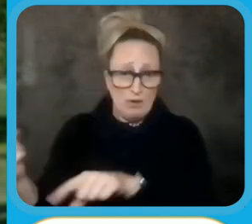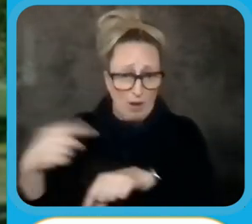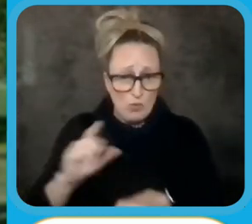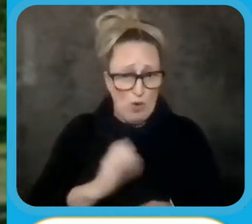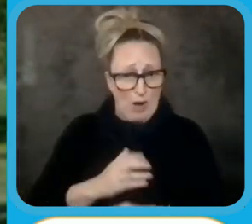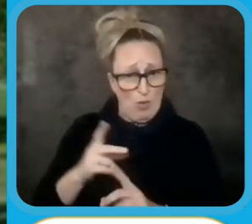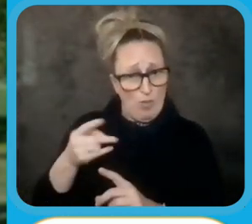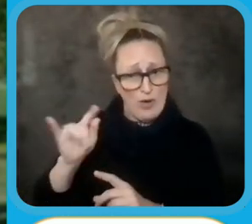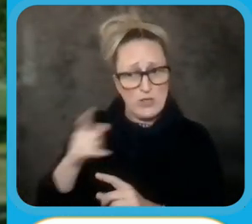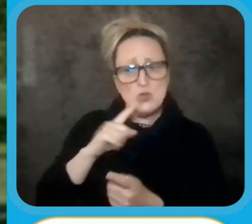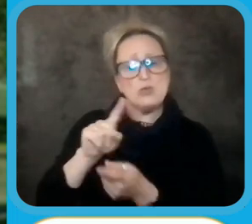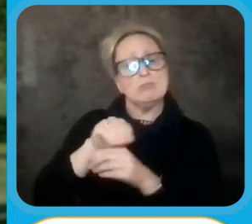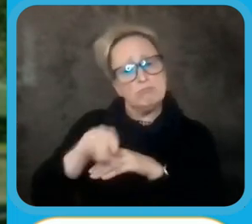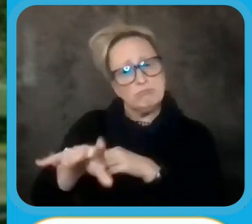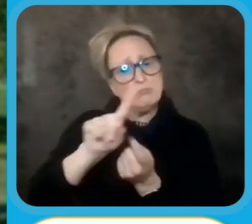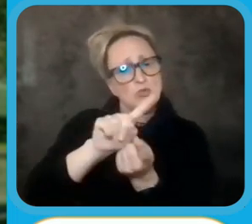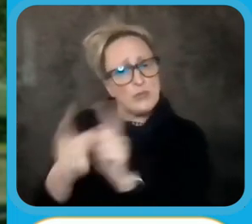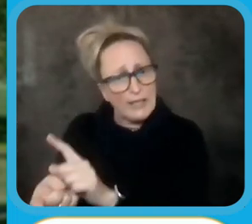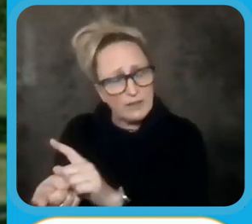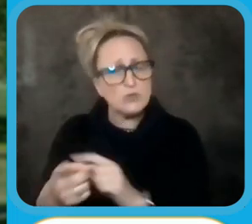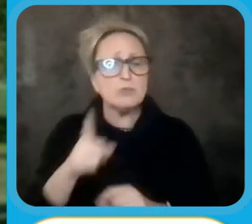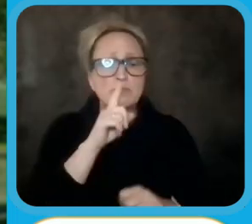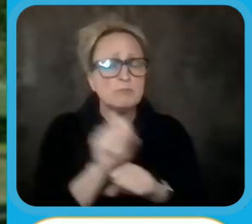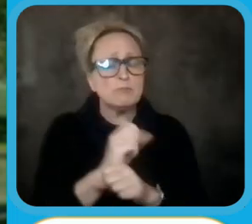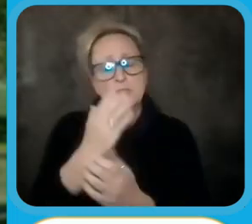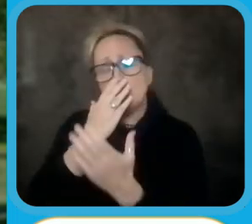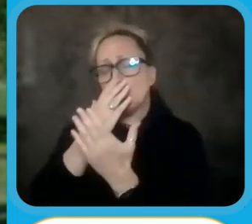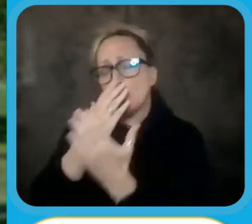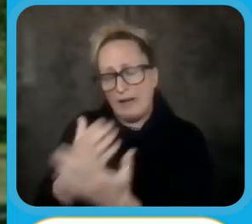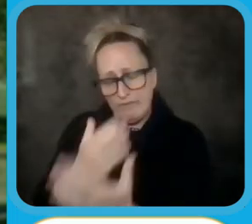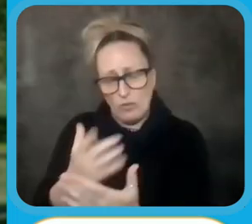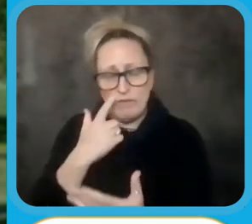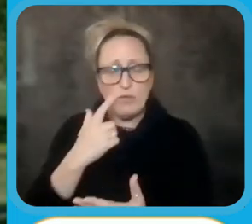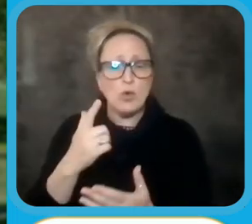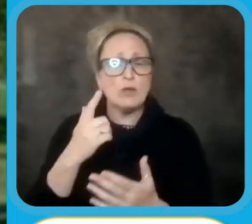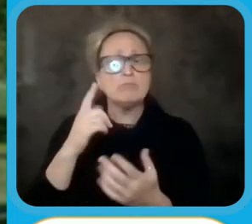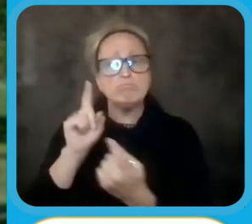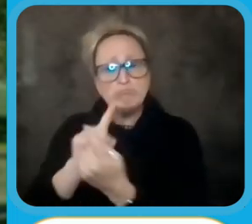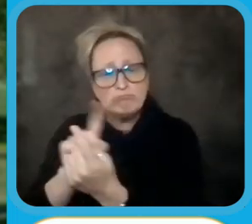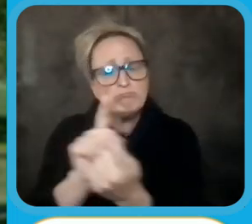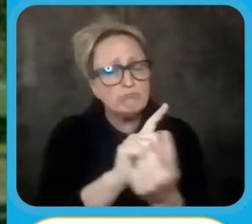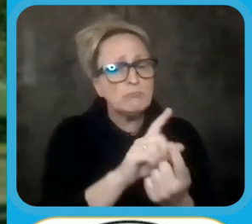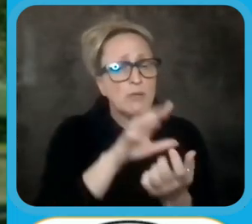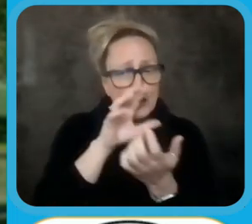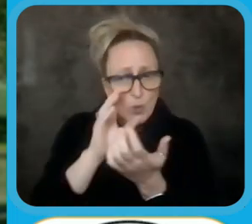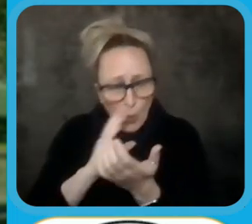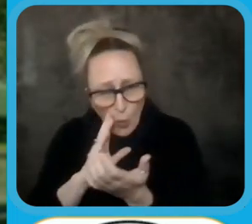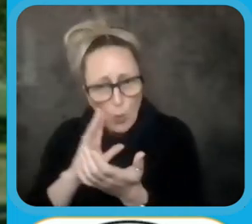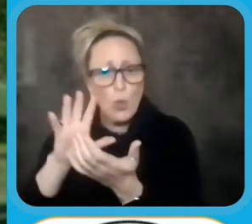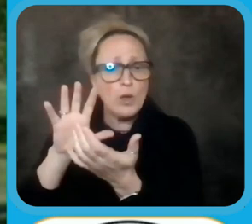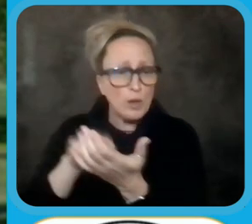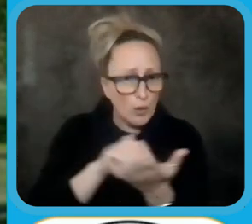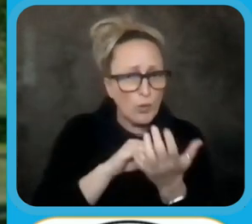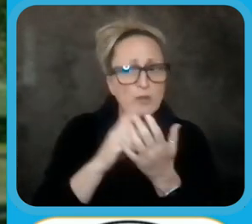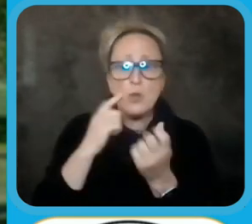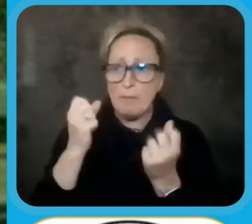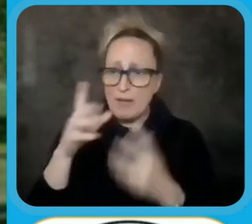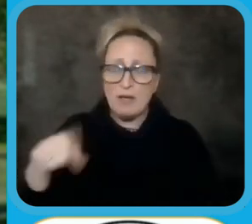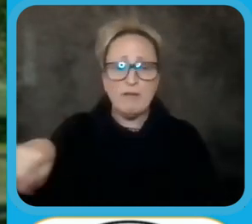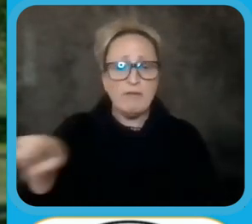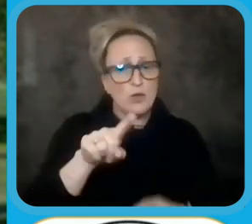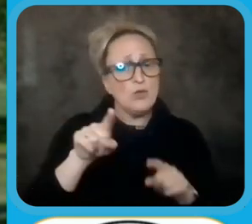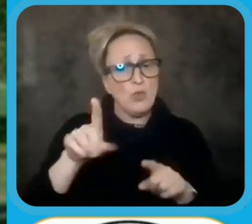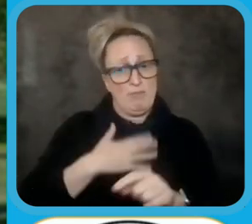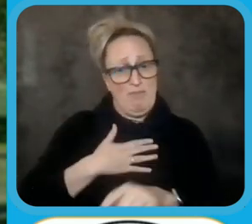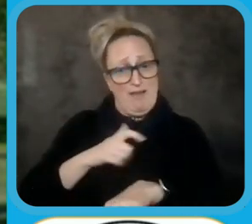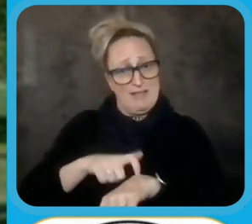make change. I am truly grateful for having gotten to know and learn from so many of you during my time